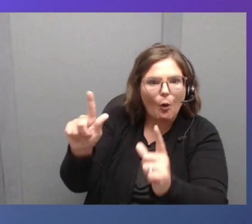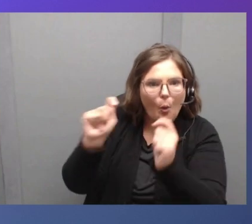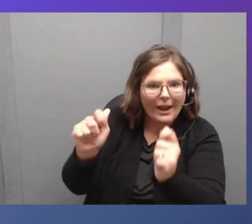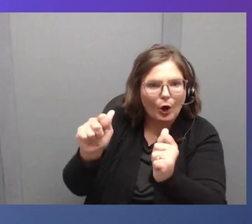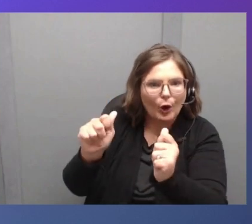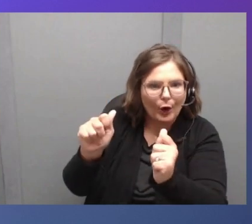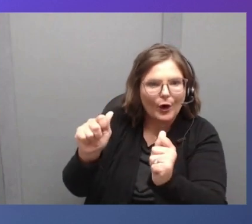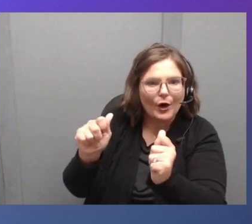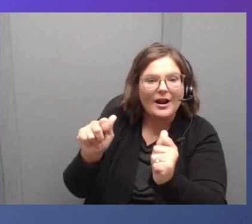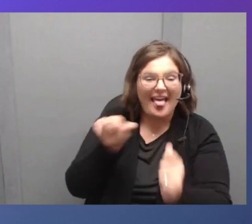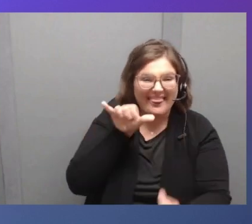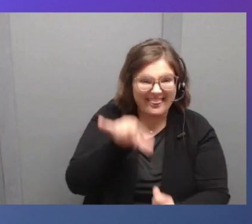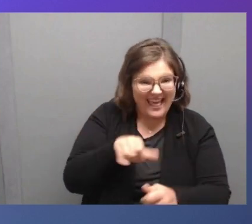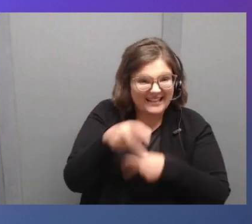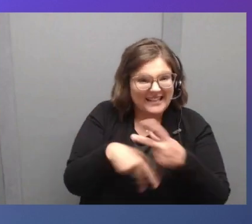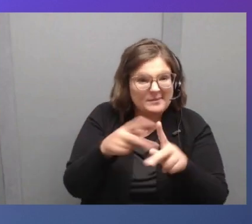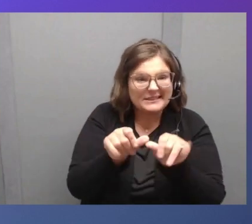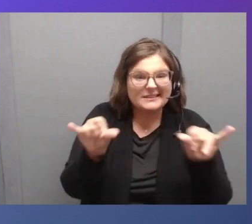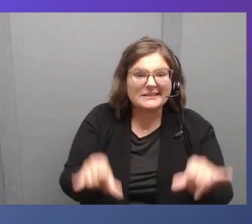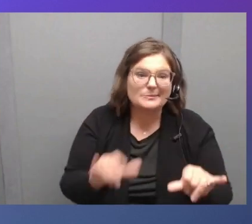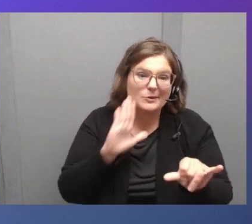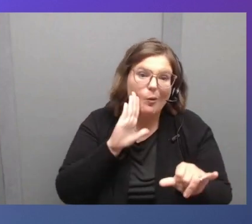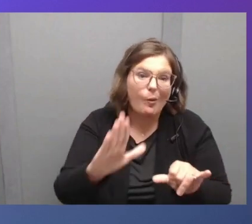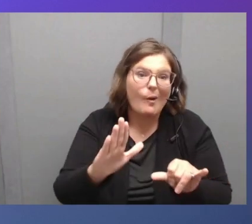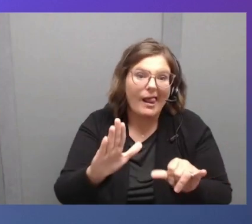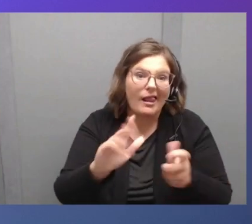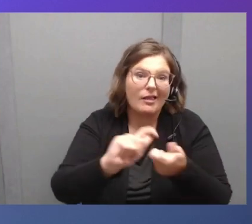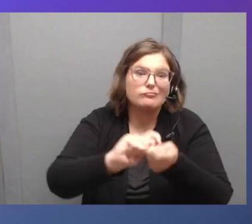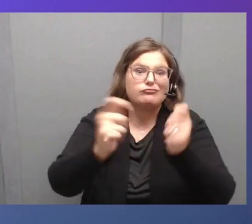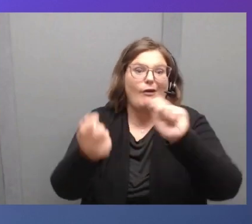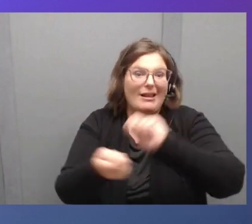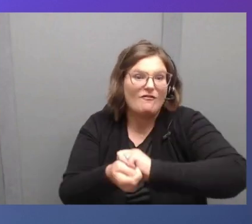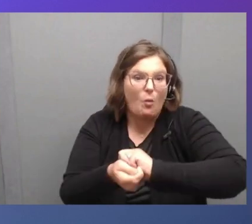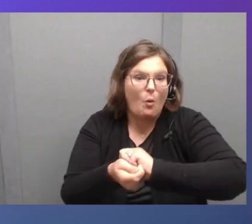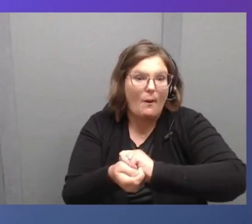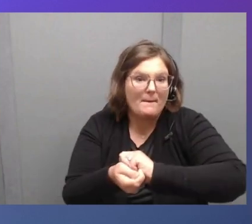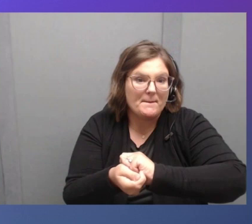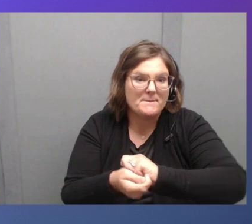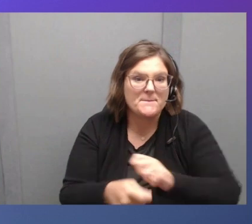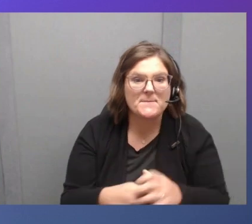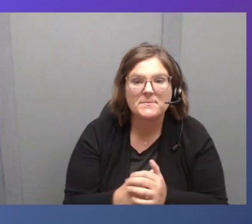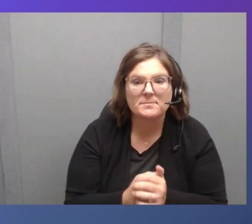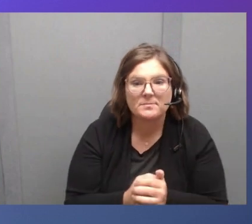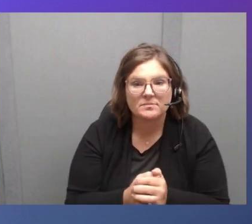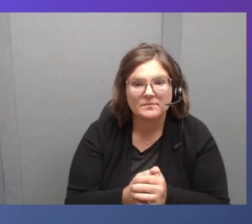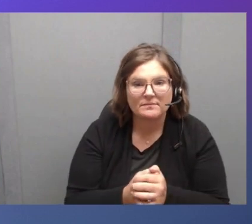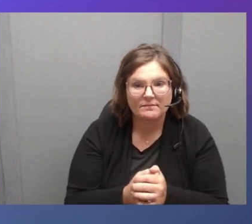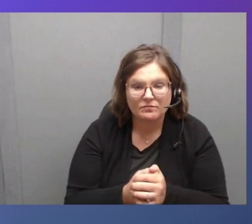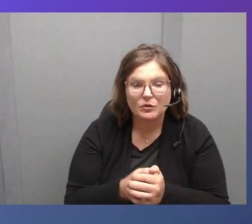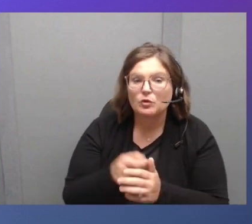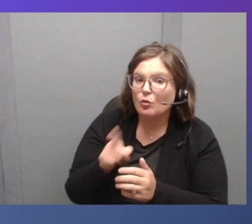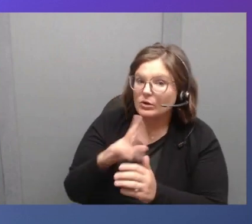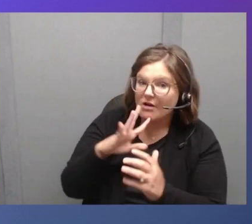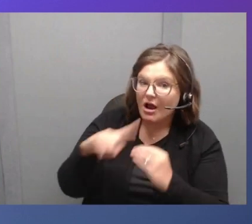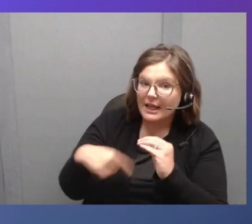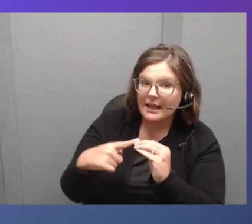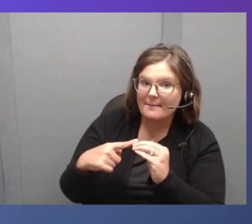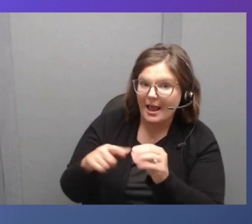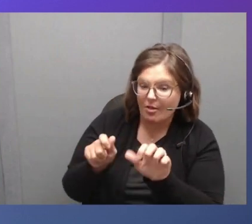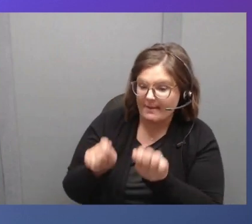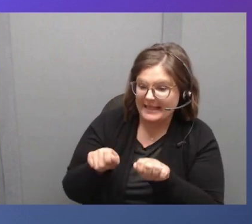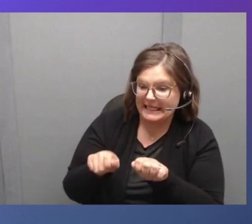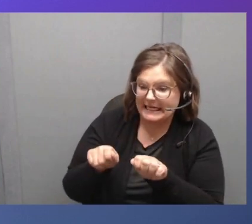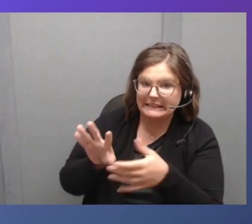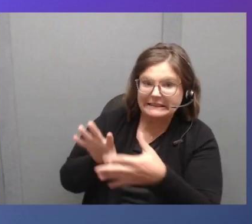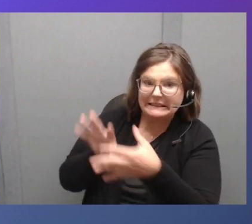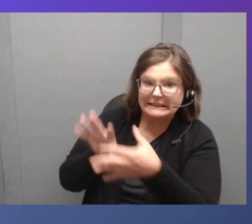what AWS Wavelength looks like in the years to come. Well, you talked about the key components of going to the cloud, that scalability, that elasticity.